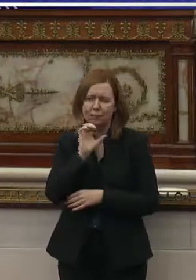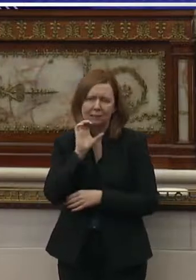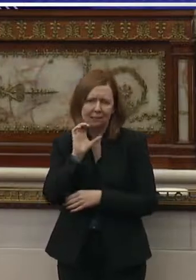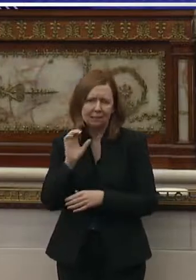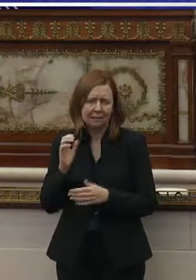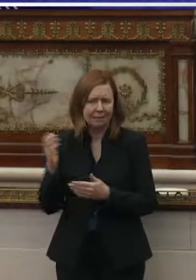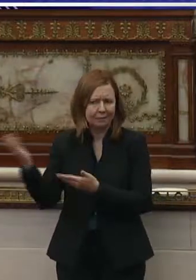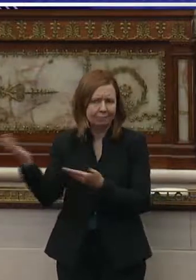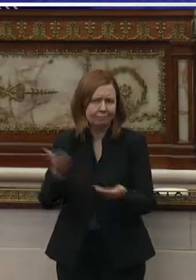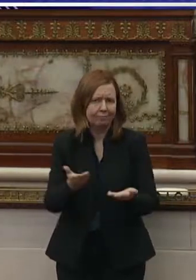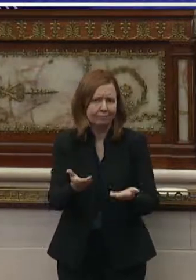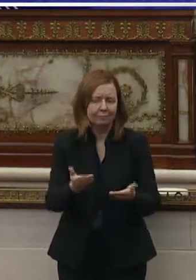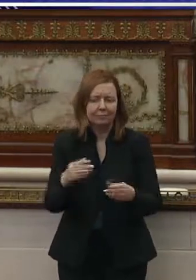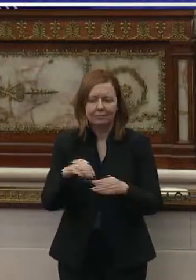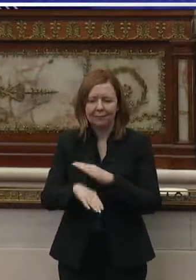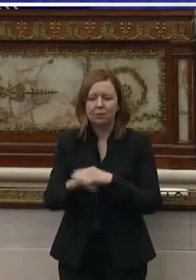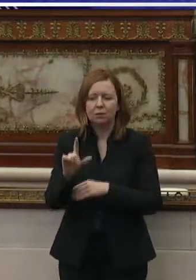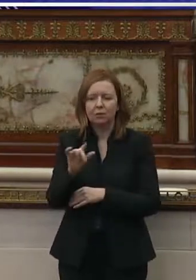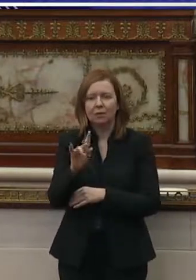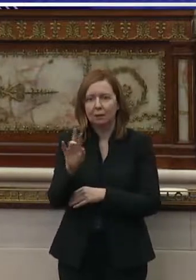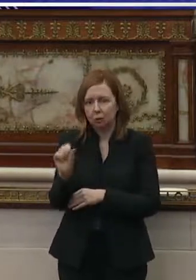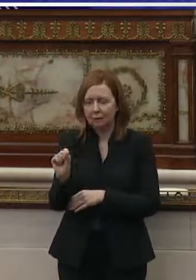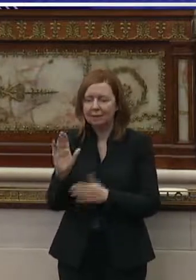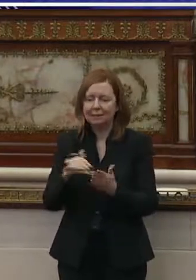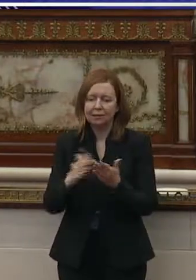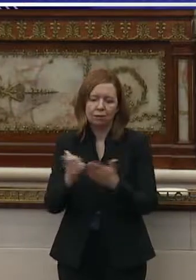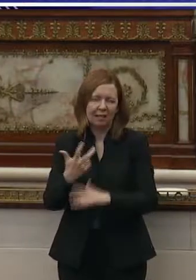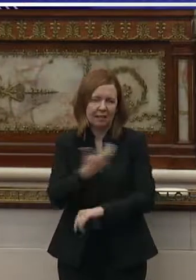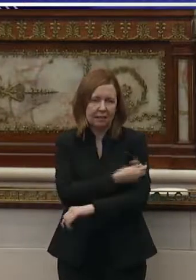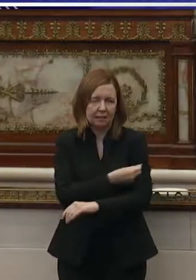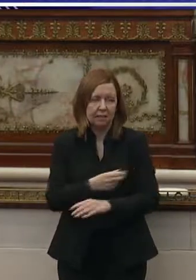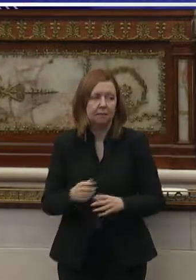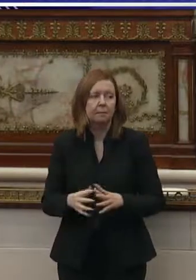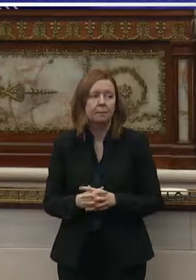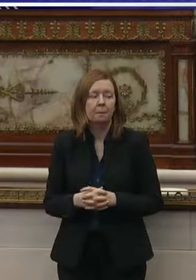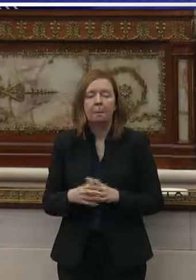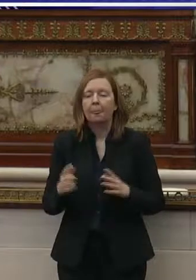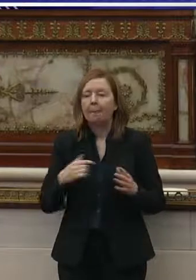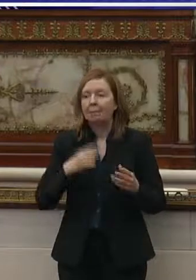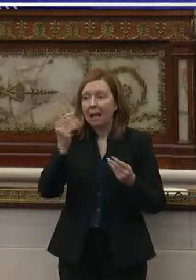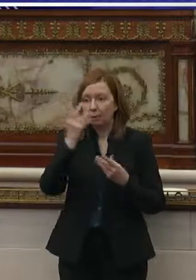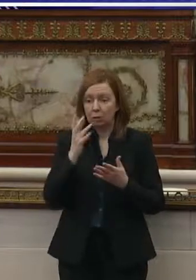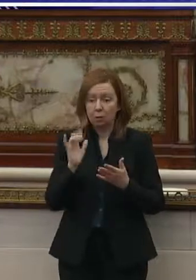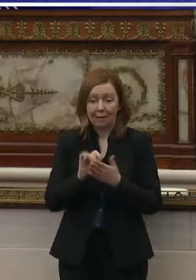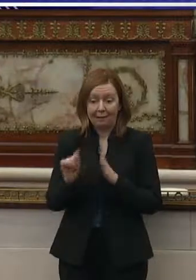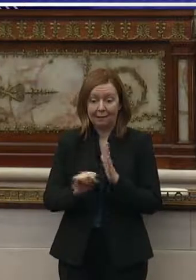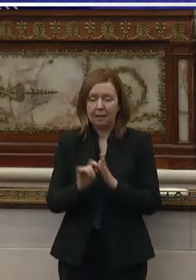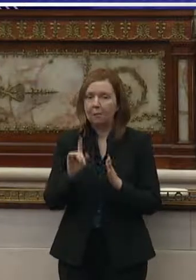citizens into the Leah Corus Center to get vaccinated. And I was told then that it was very, very busy.